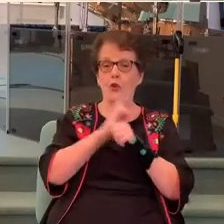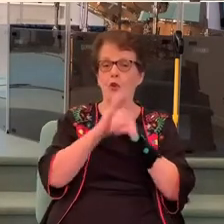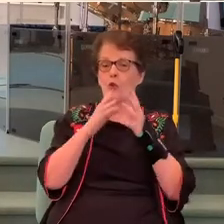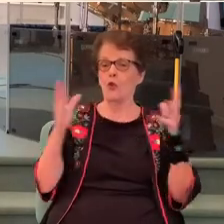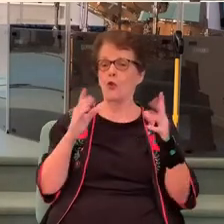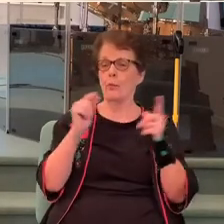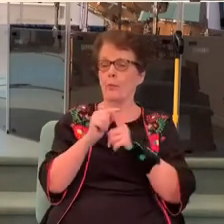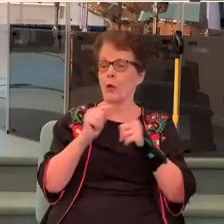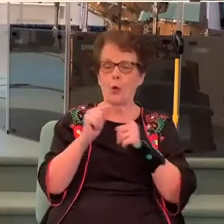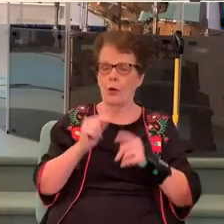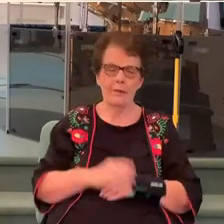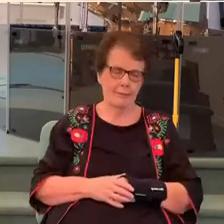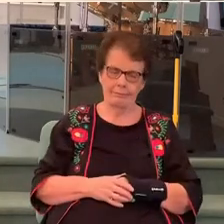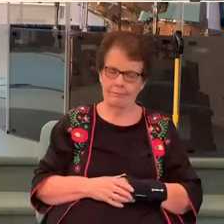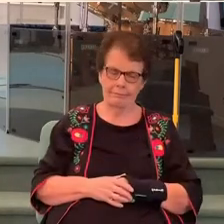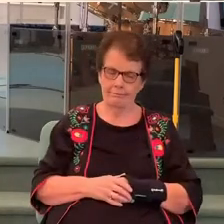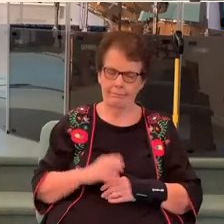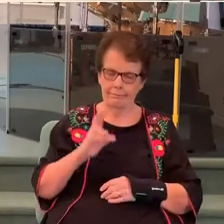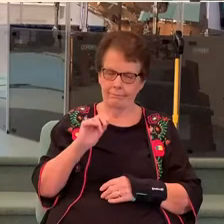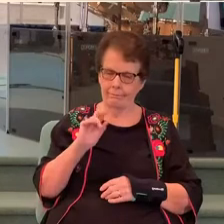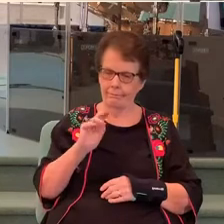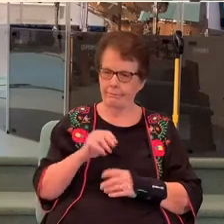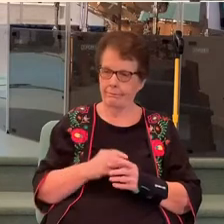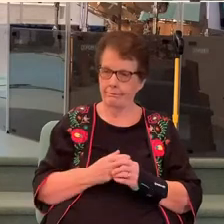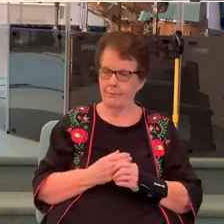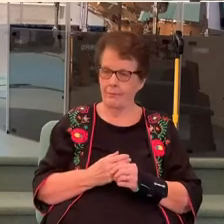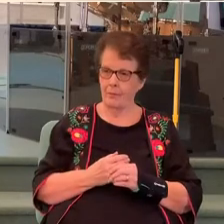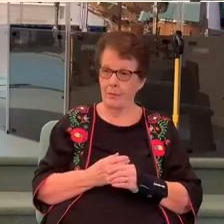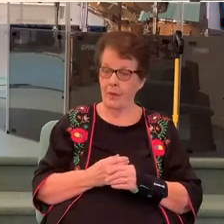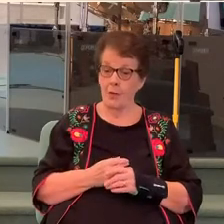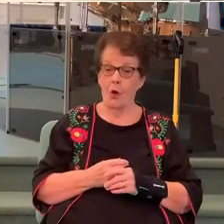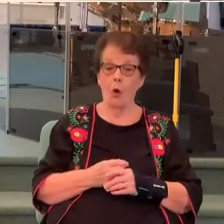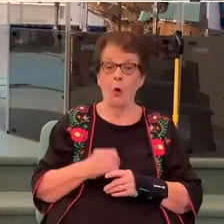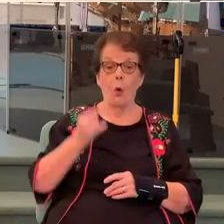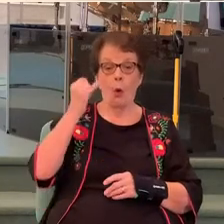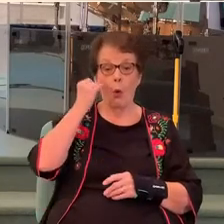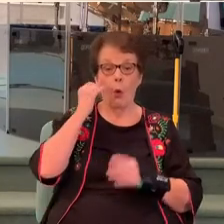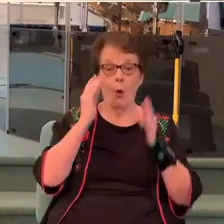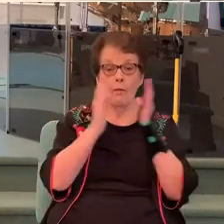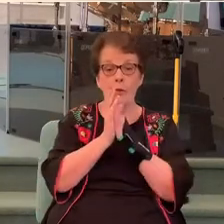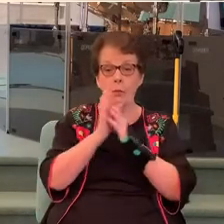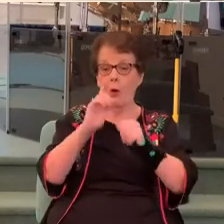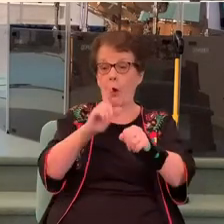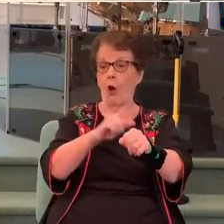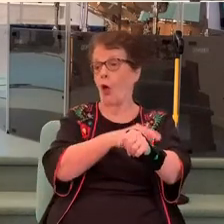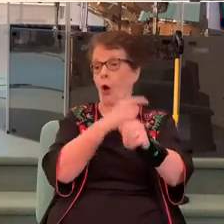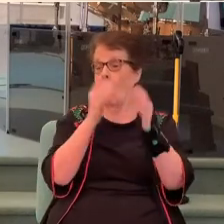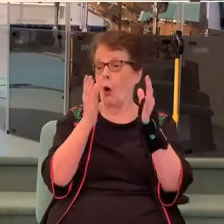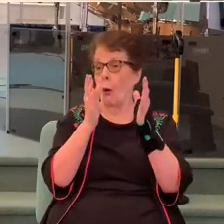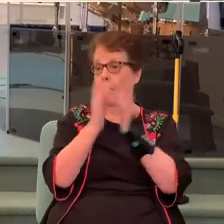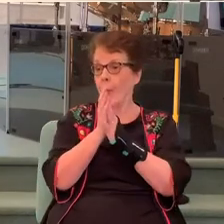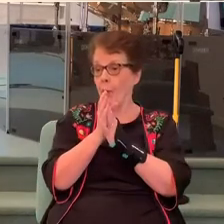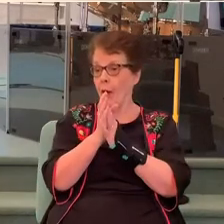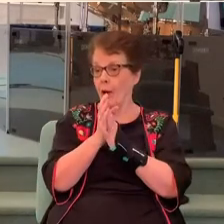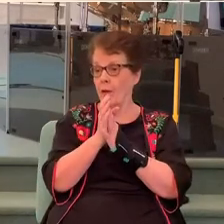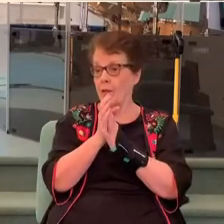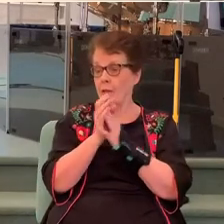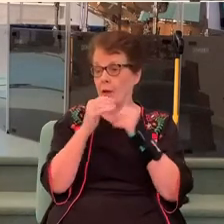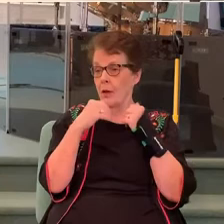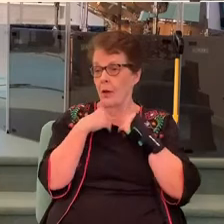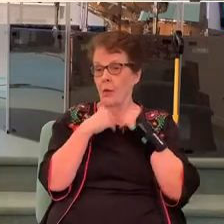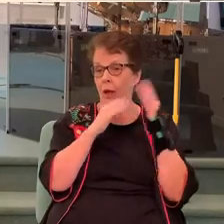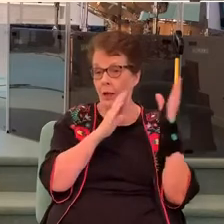This is not to say that God will definitely answer your prayers if you pray long prayers. We have a pattern for this,